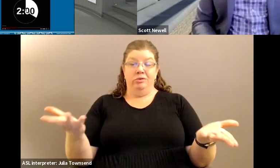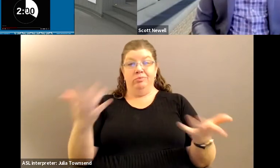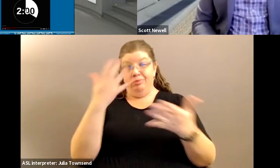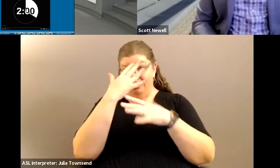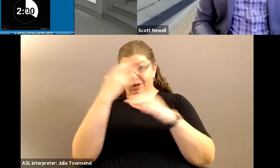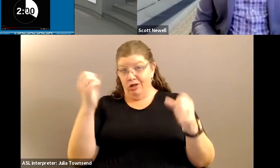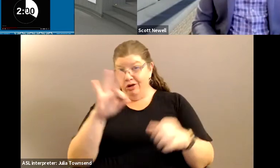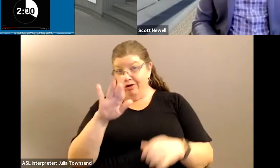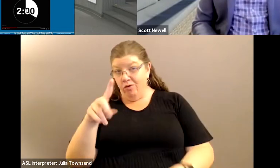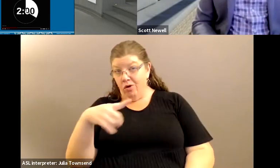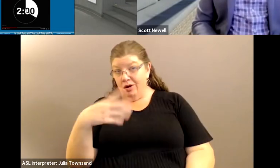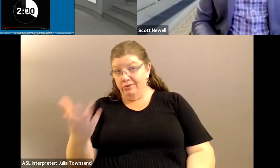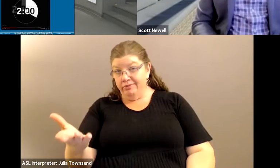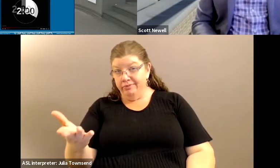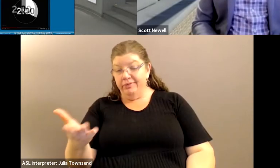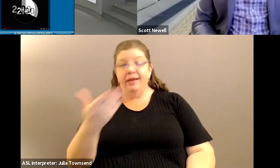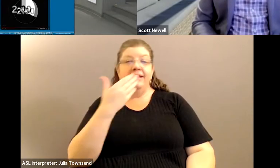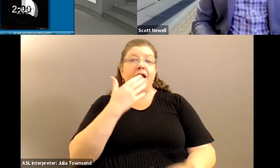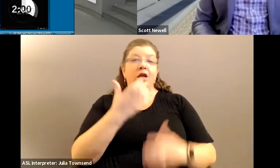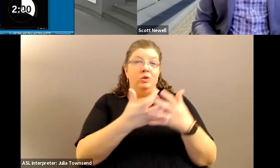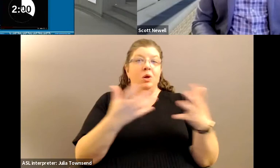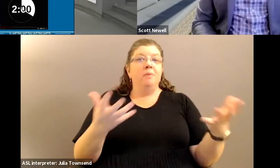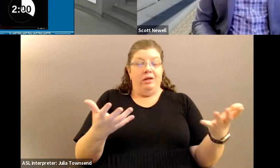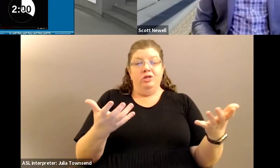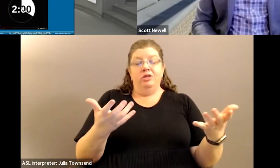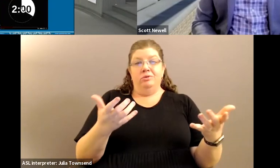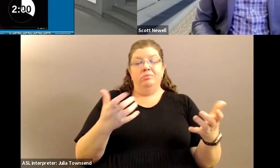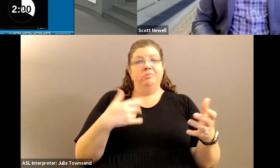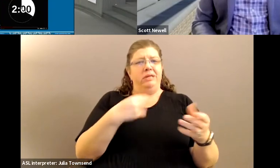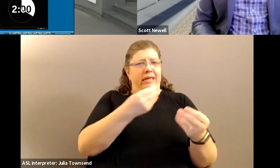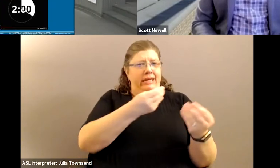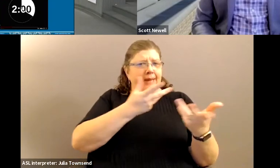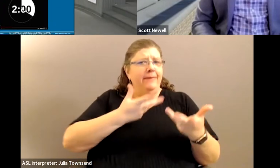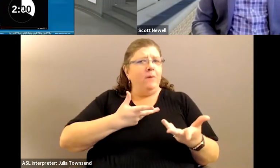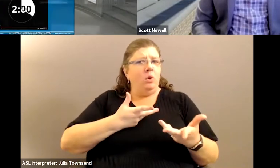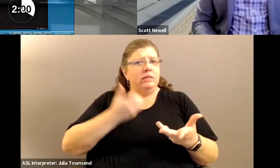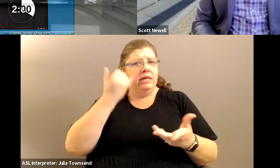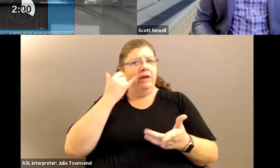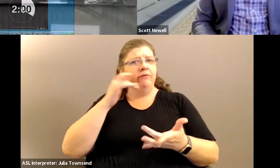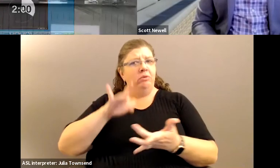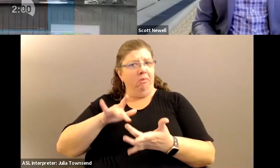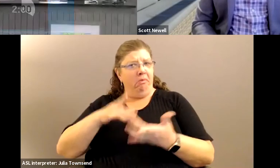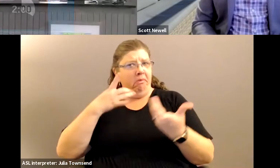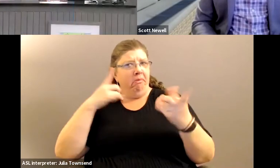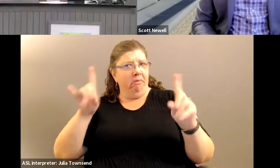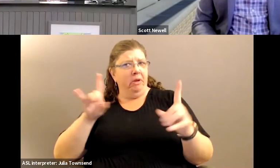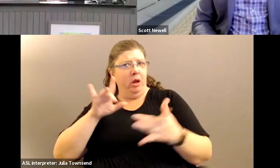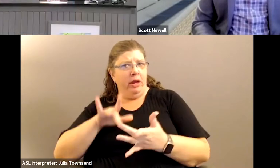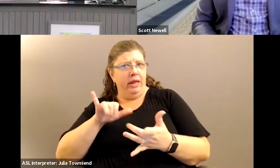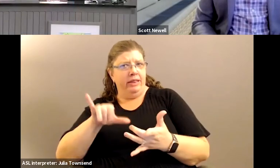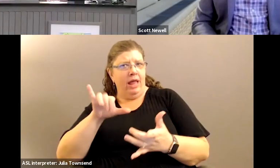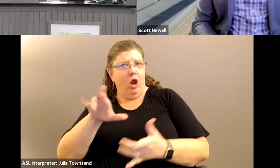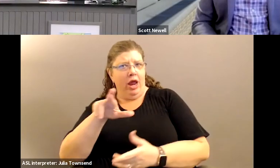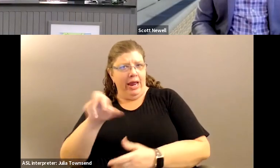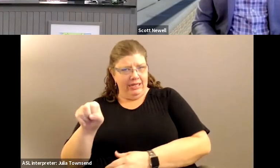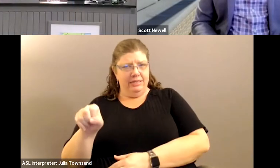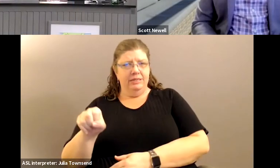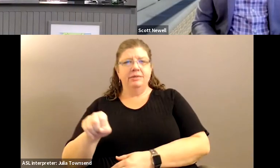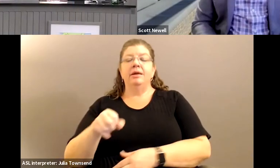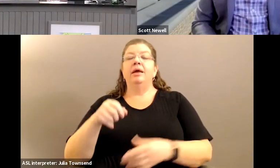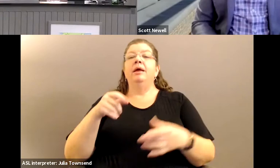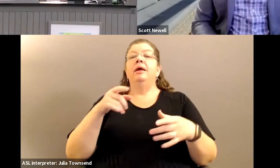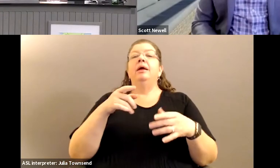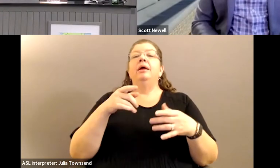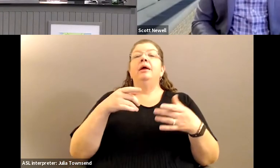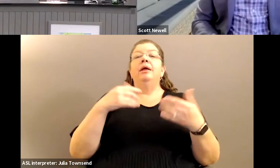ford thank you so much we will uh just keep me posted on the progress on making contact with rs in the meantime